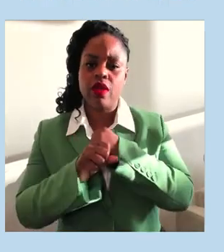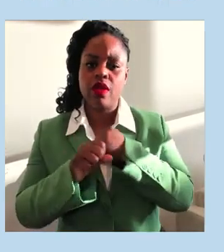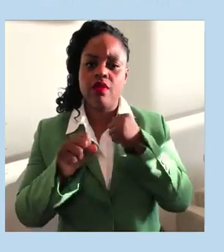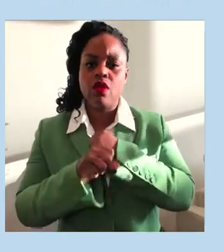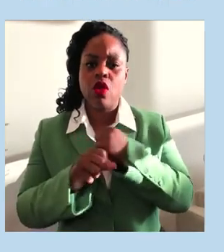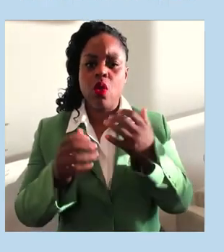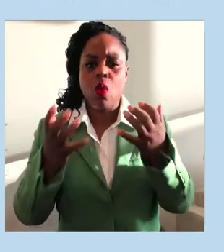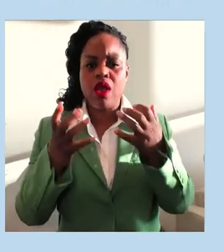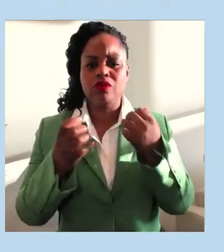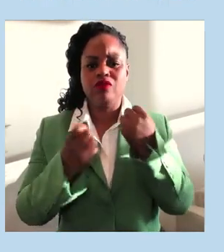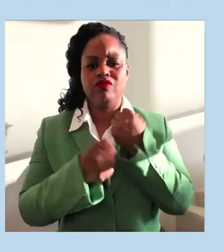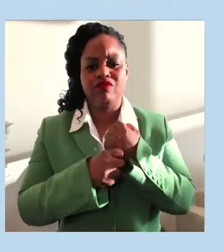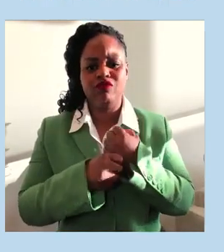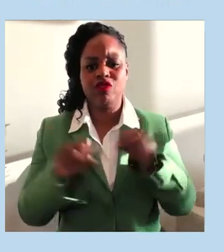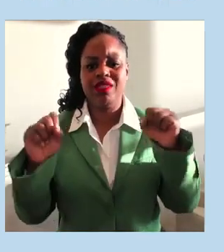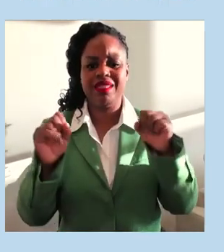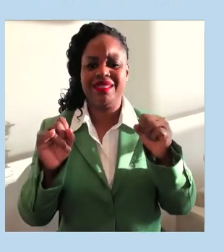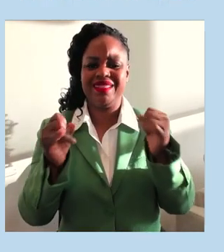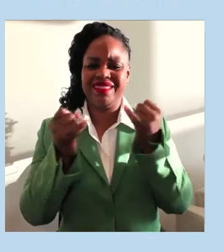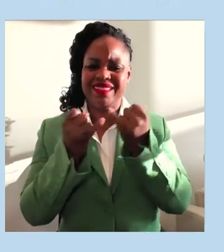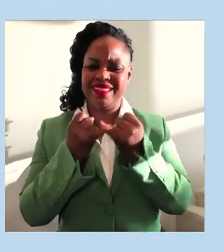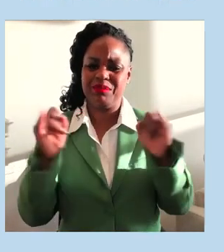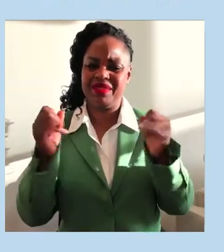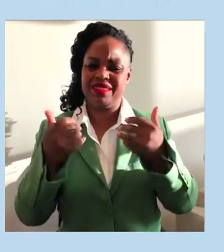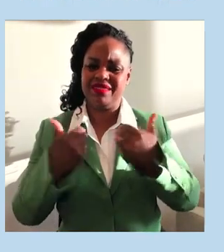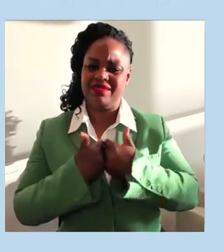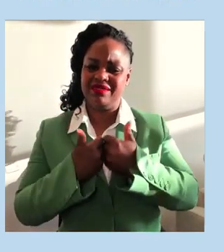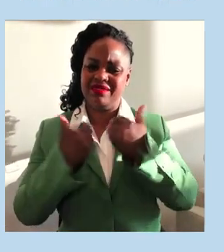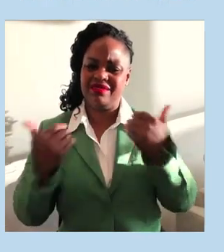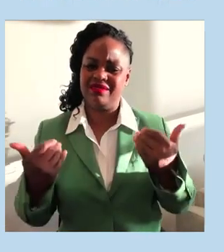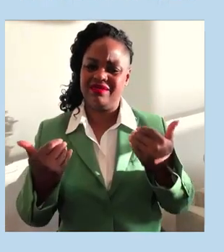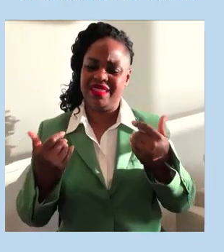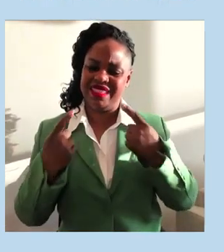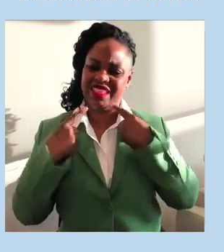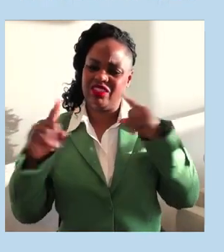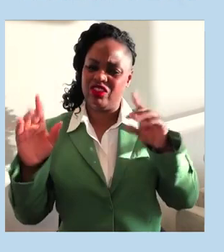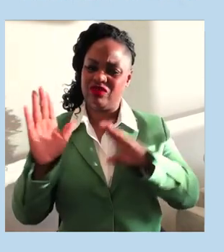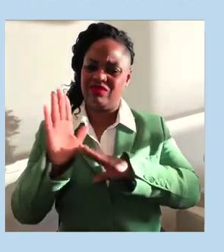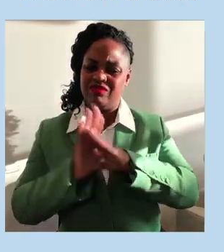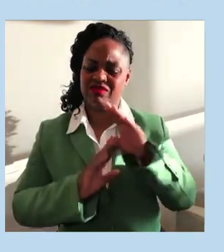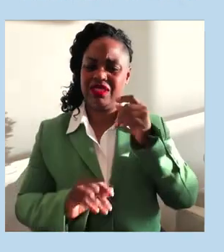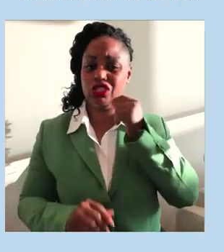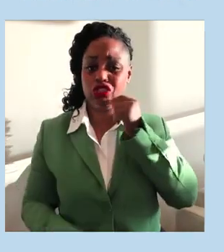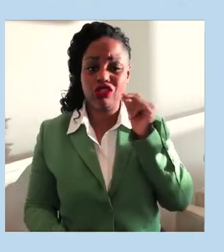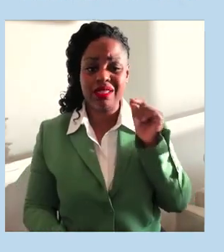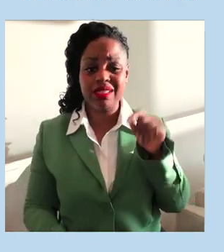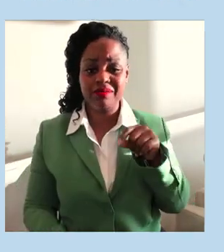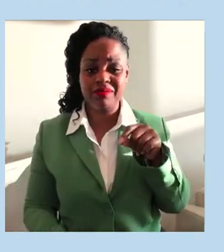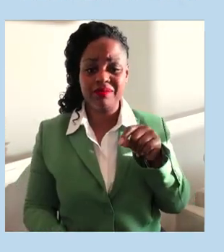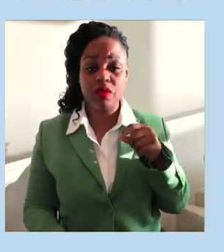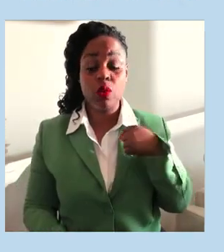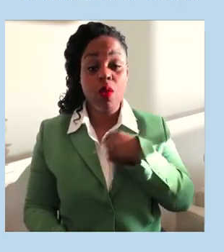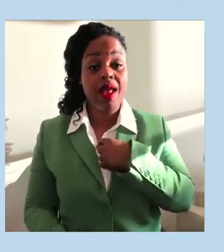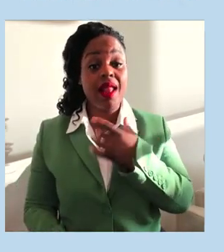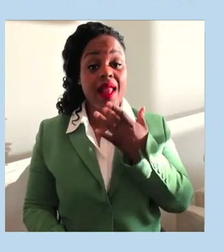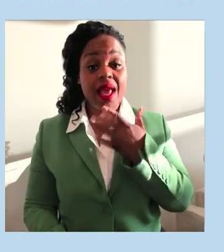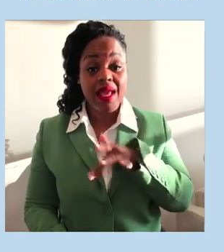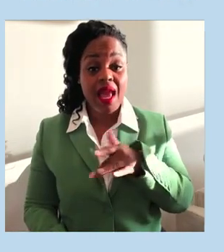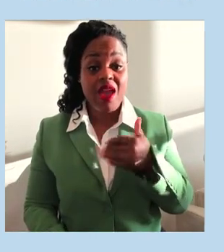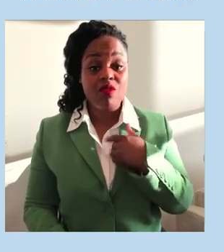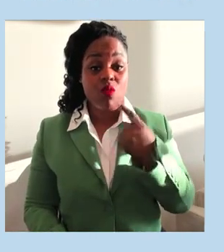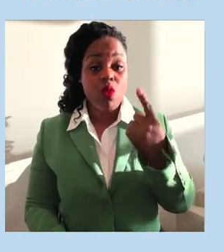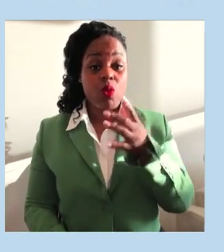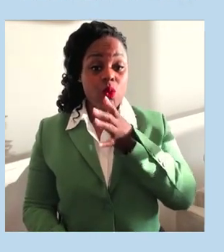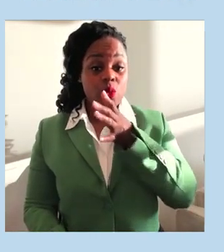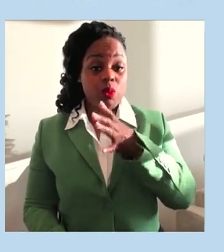are incredibly fortunate today to have one of these women, Daria Onishiko, here with